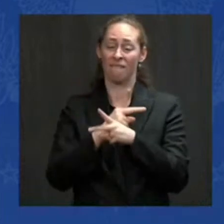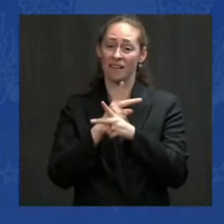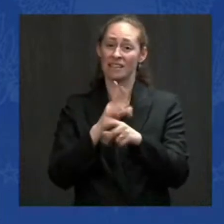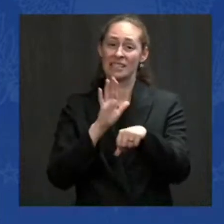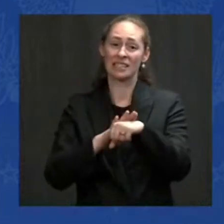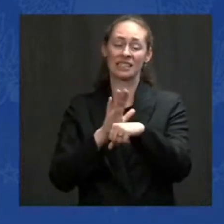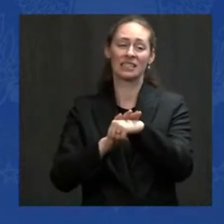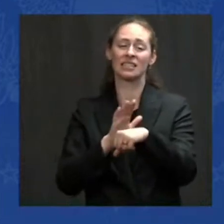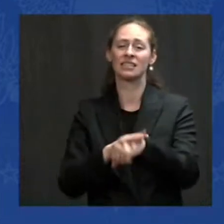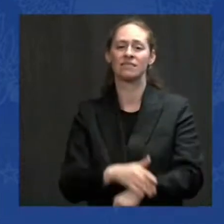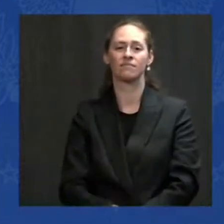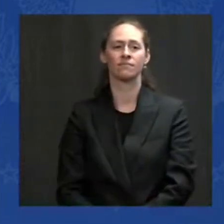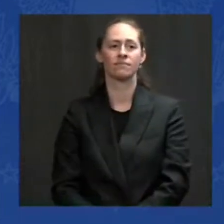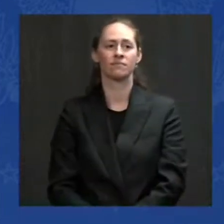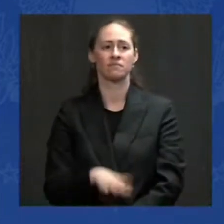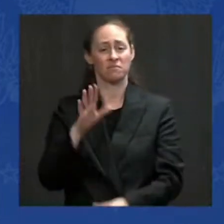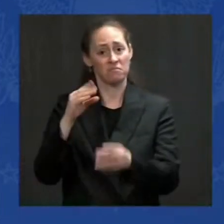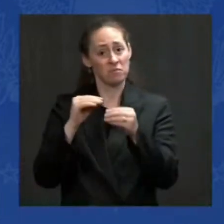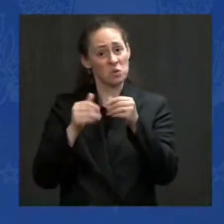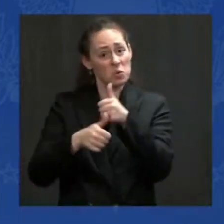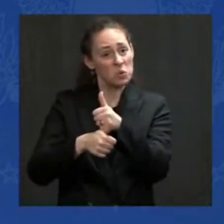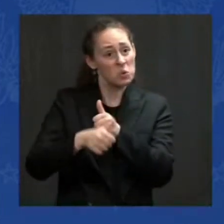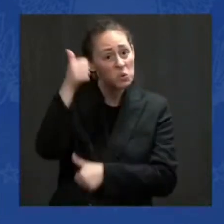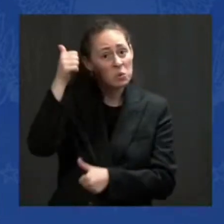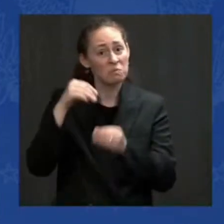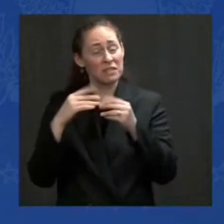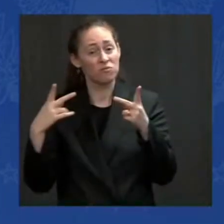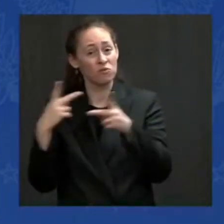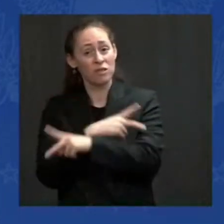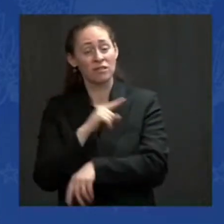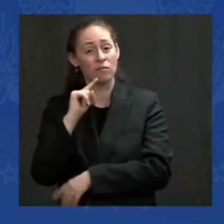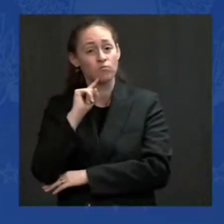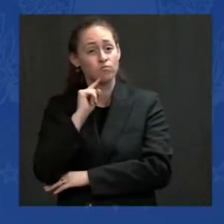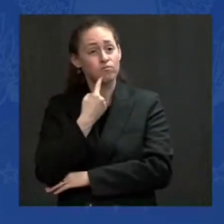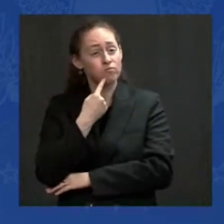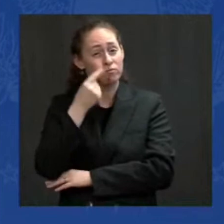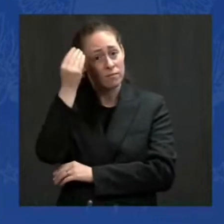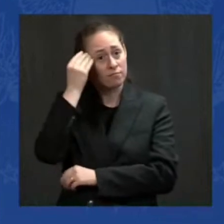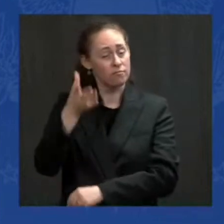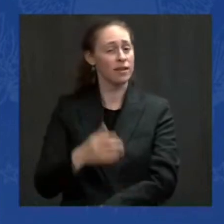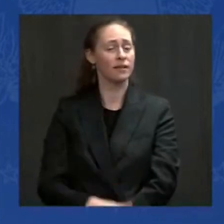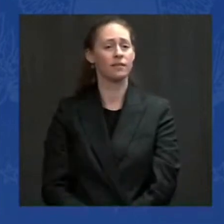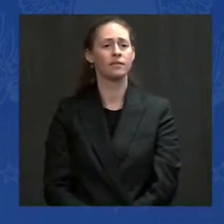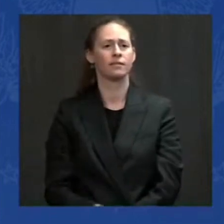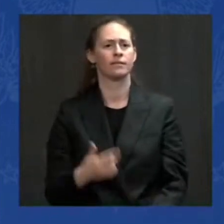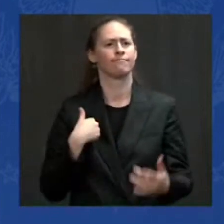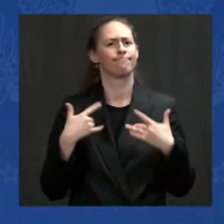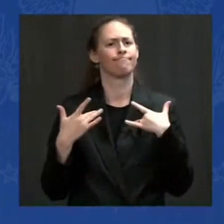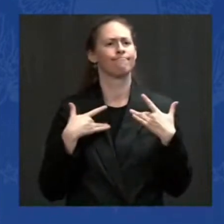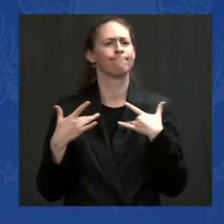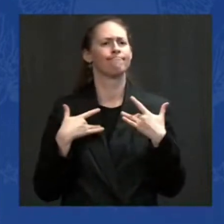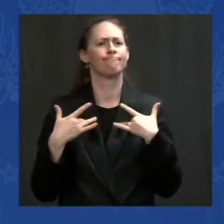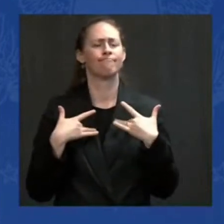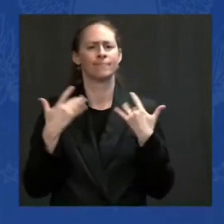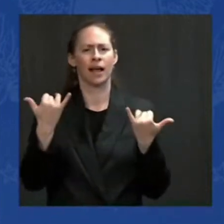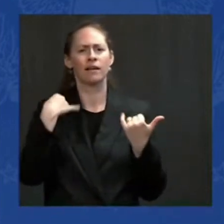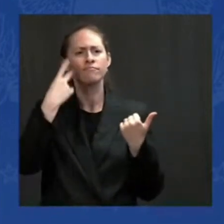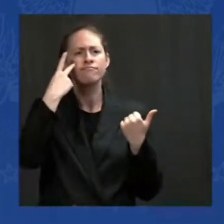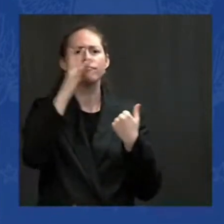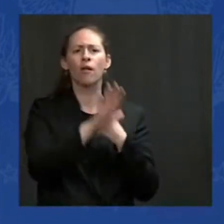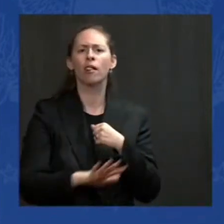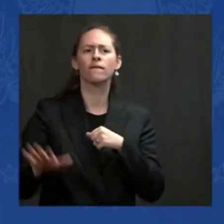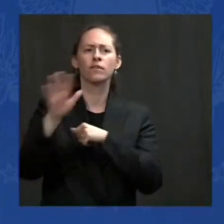particularly at risk for severe illness and death. I want to share with you my concerns about what we're seeing across the country in areas of